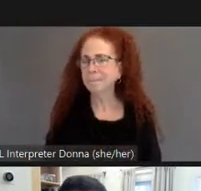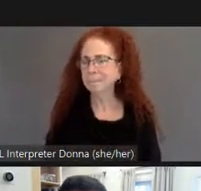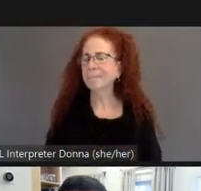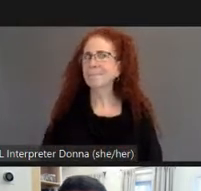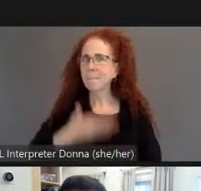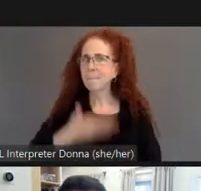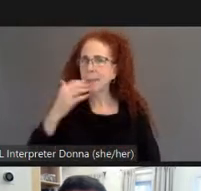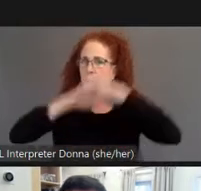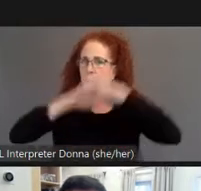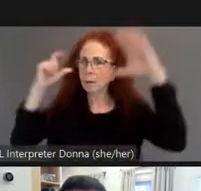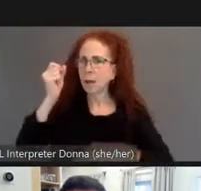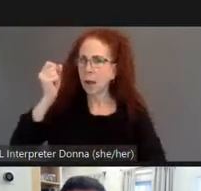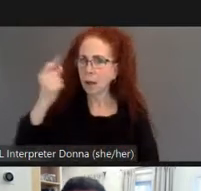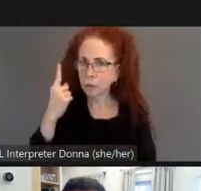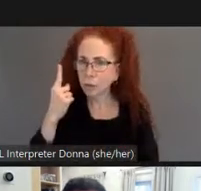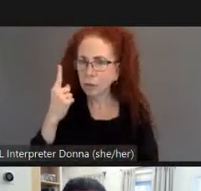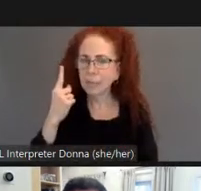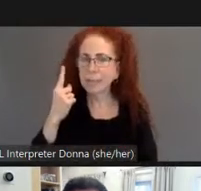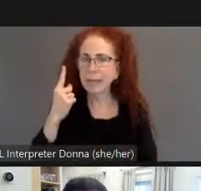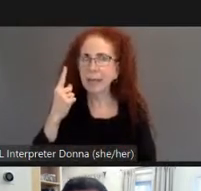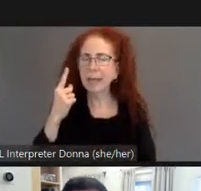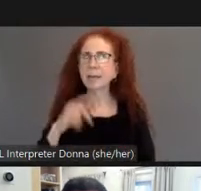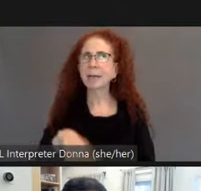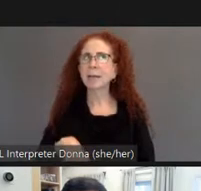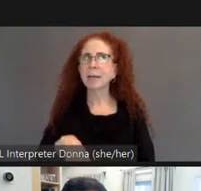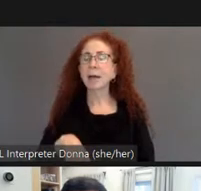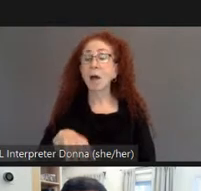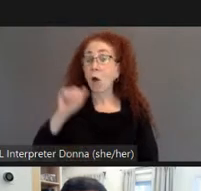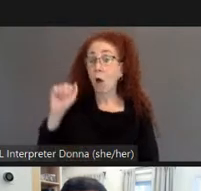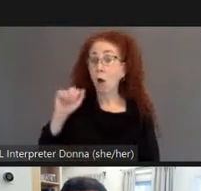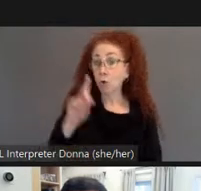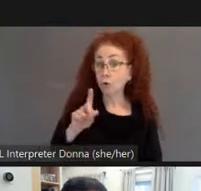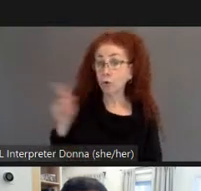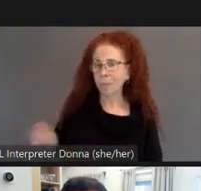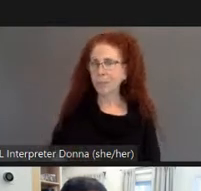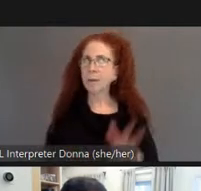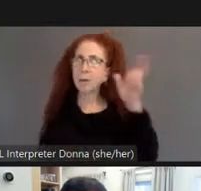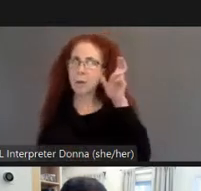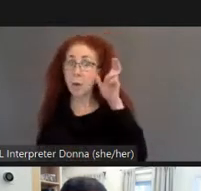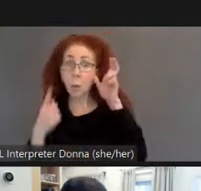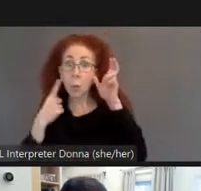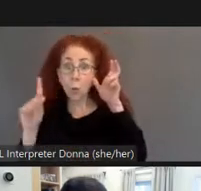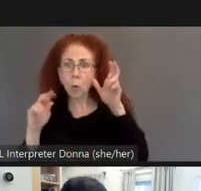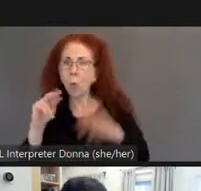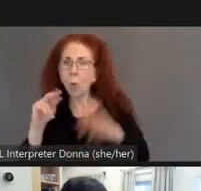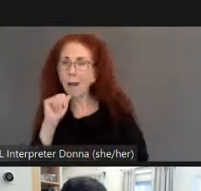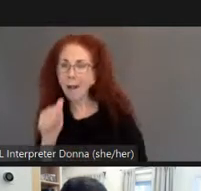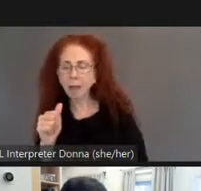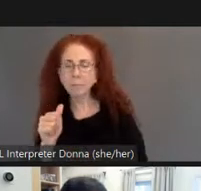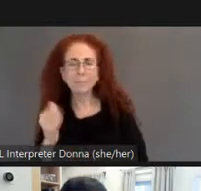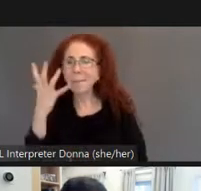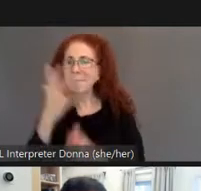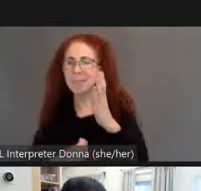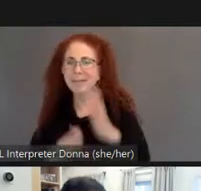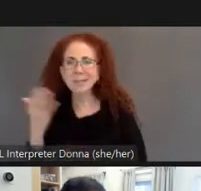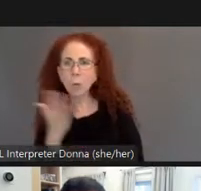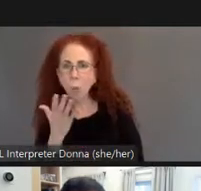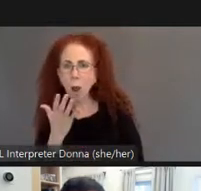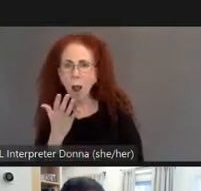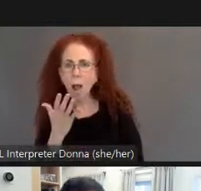understand if the audio description is really working or what's missing, what